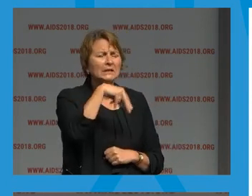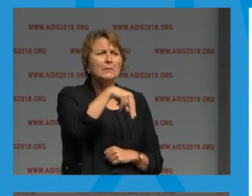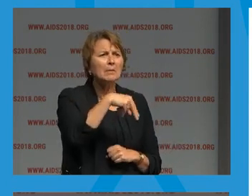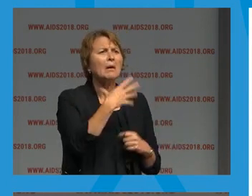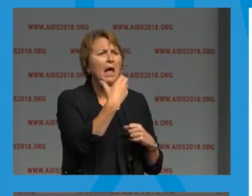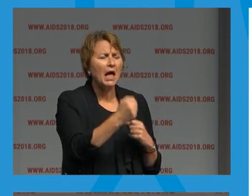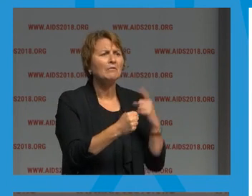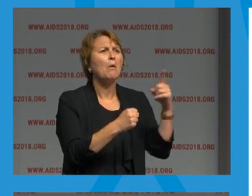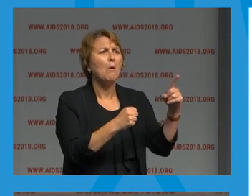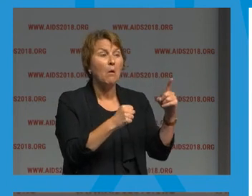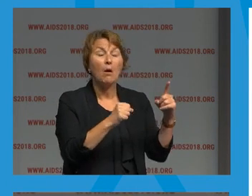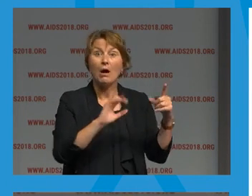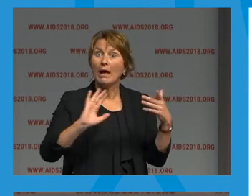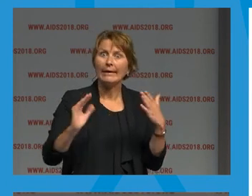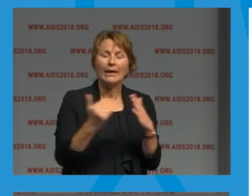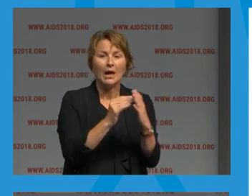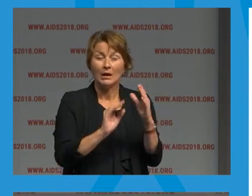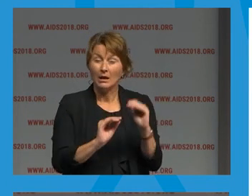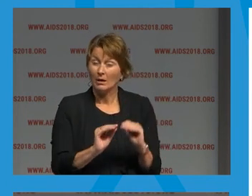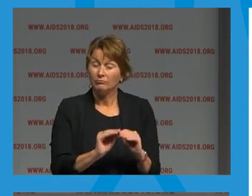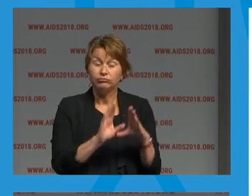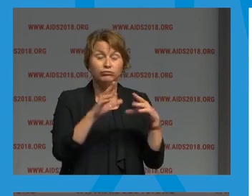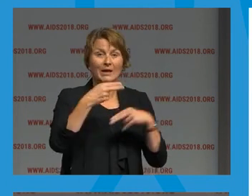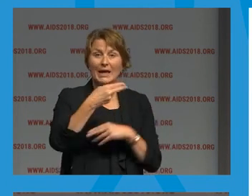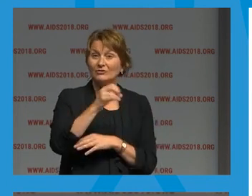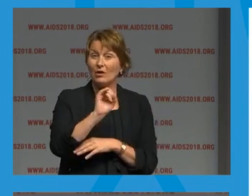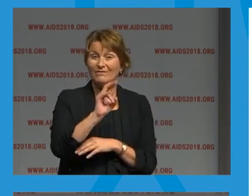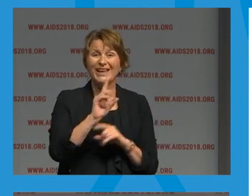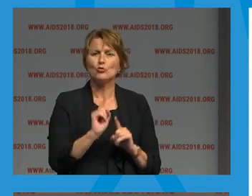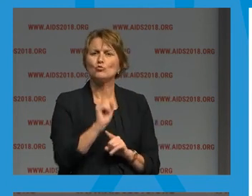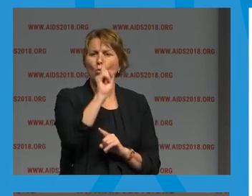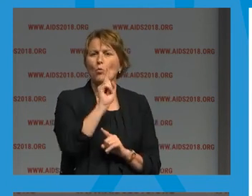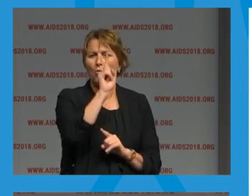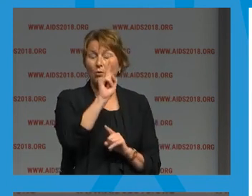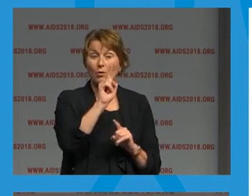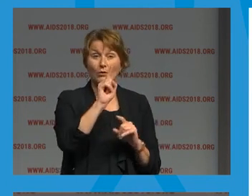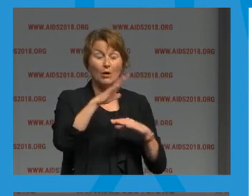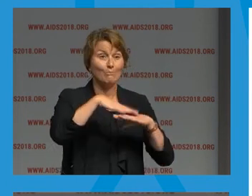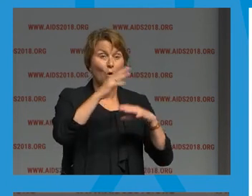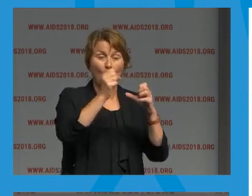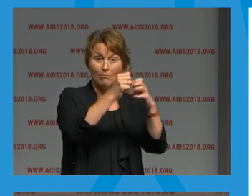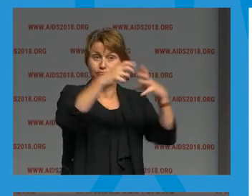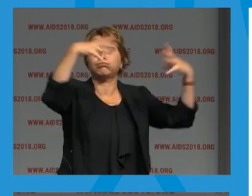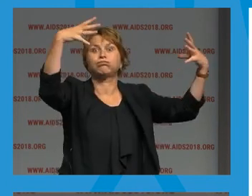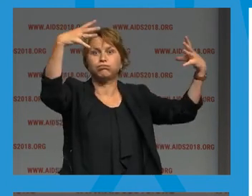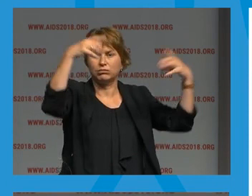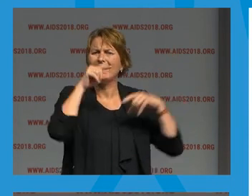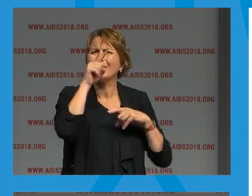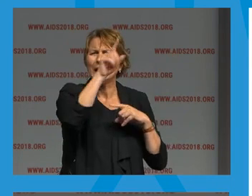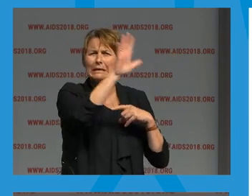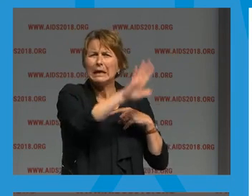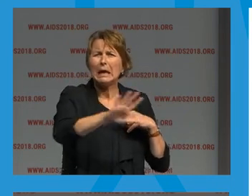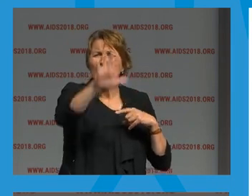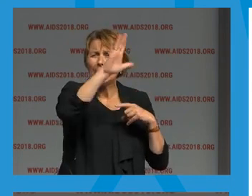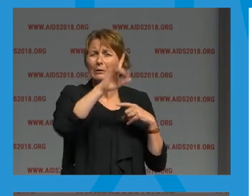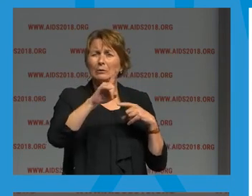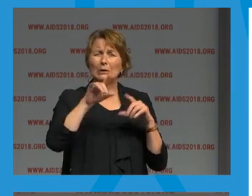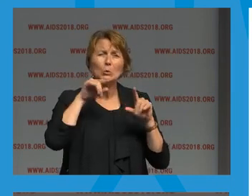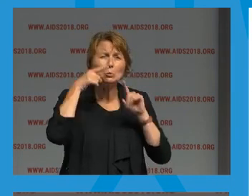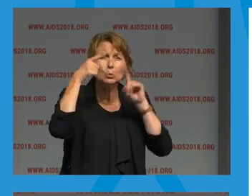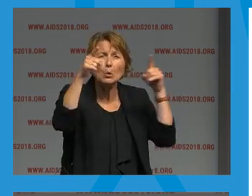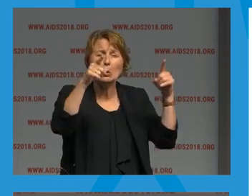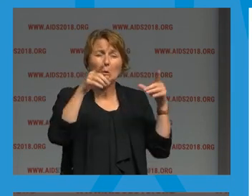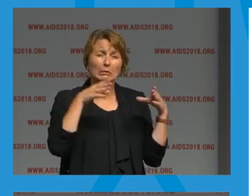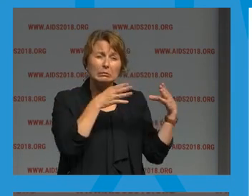a resurgence of HIV in the north of Namibia, an area of complex rural roads, an area